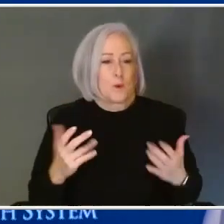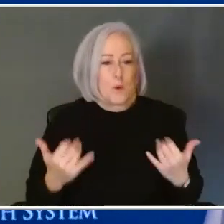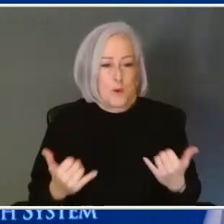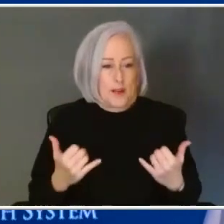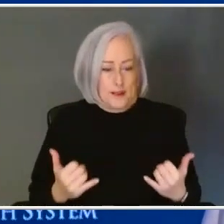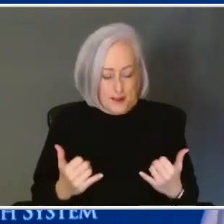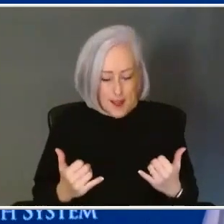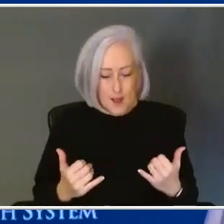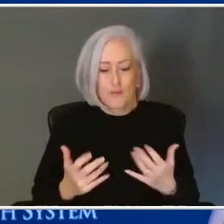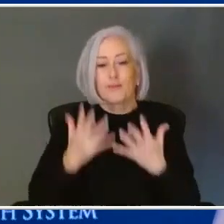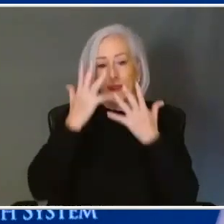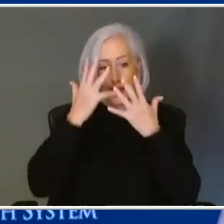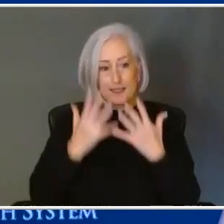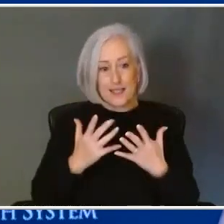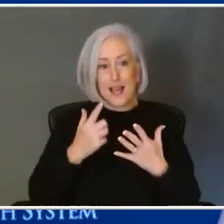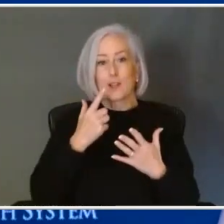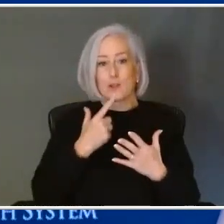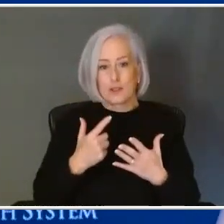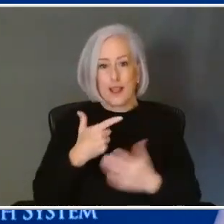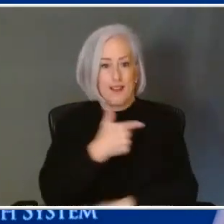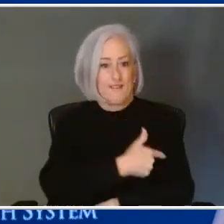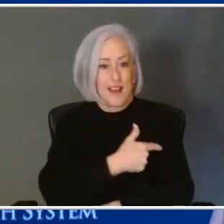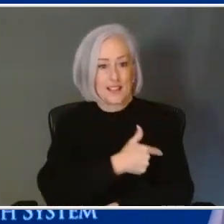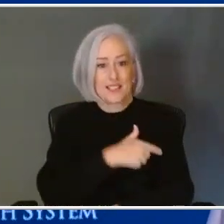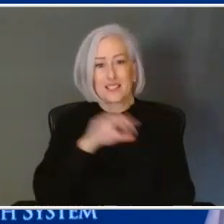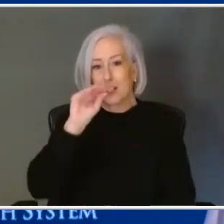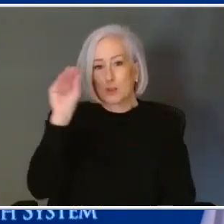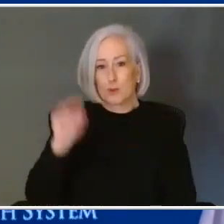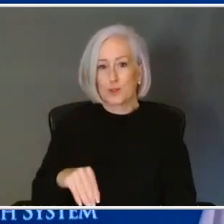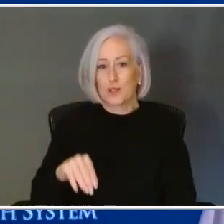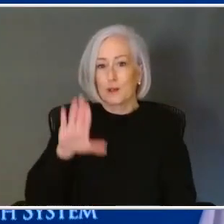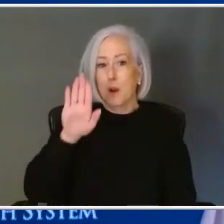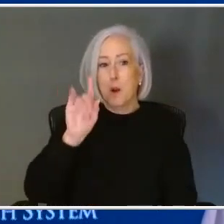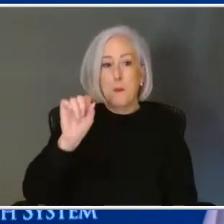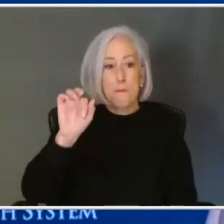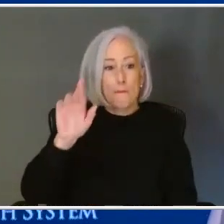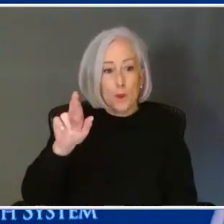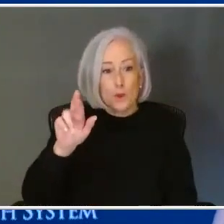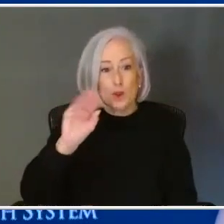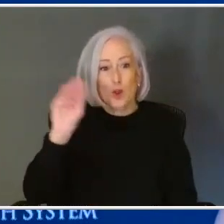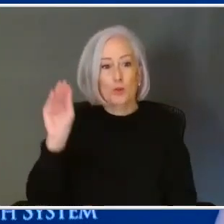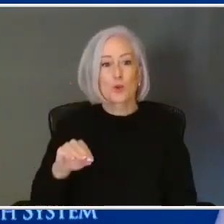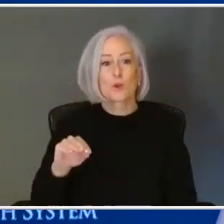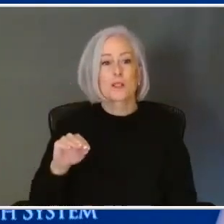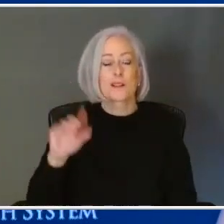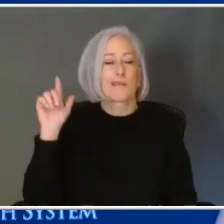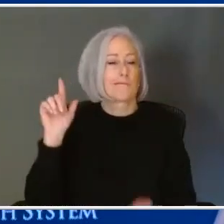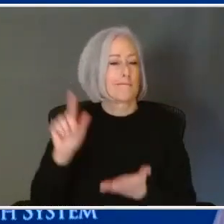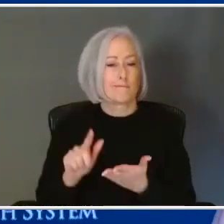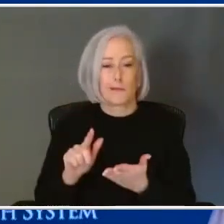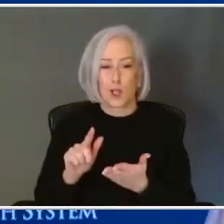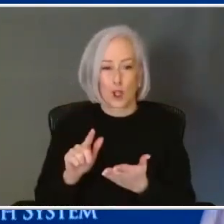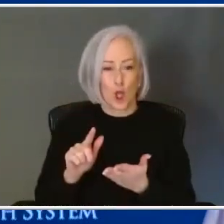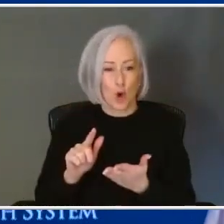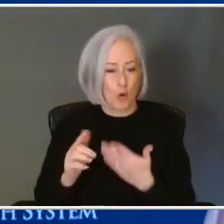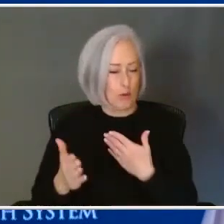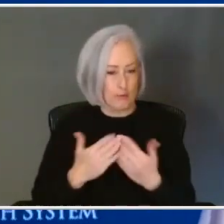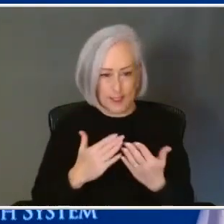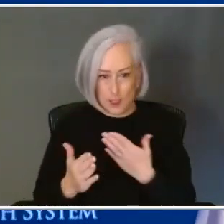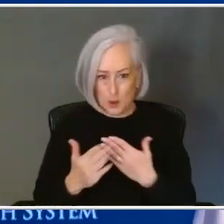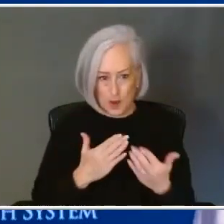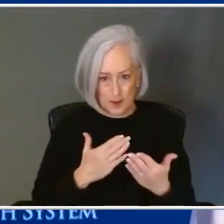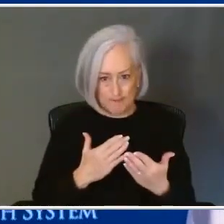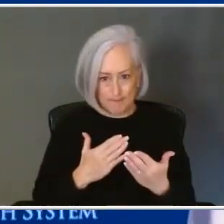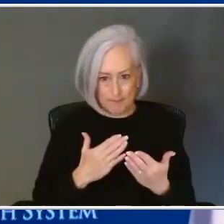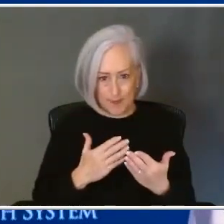up vaccination rates. You know, booster vaccination rates are already at a very low rate anyways. And so that is an